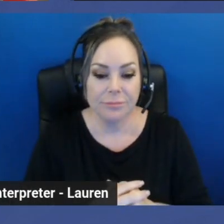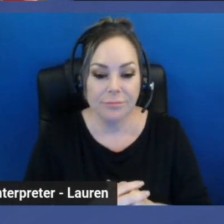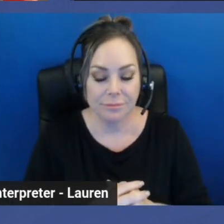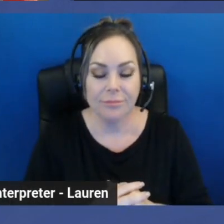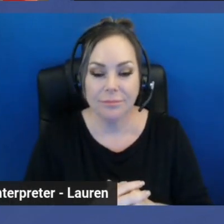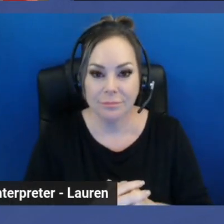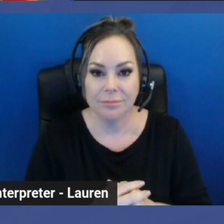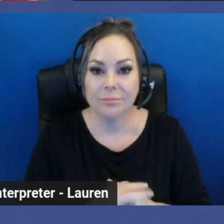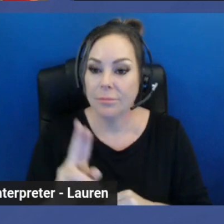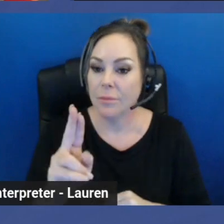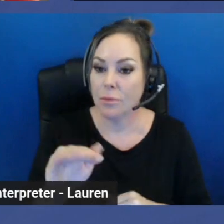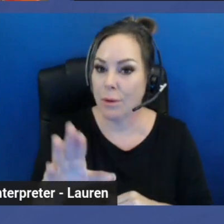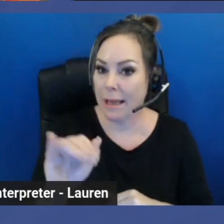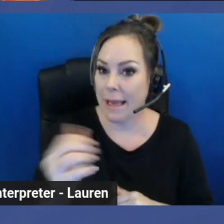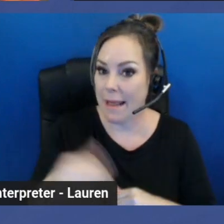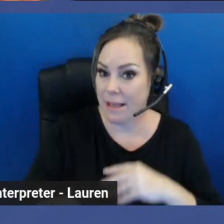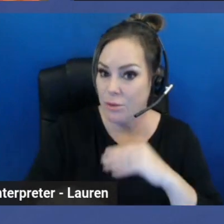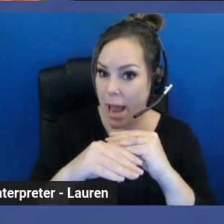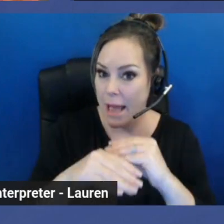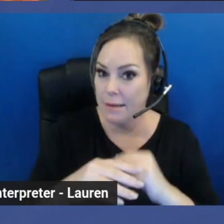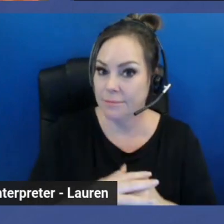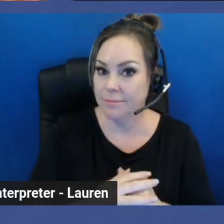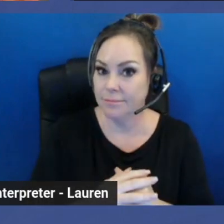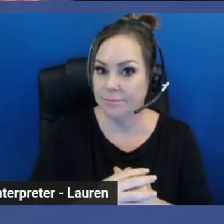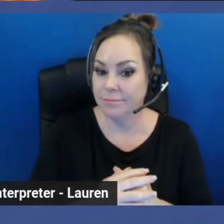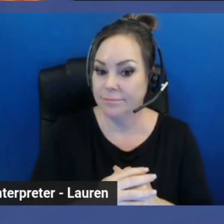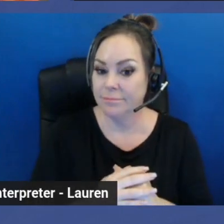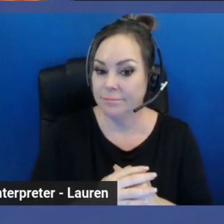Absolutely. Ricky, anything you want to add?